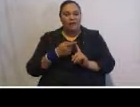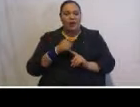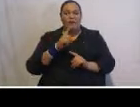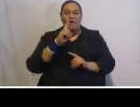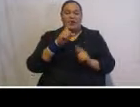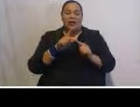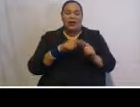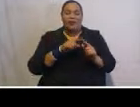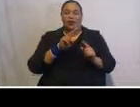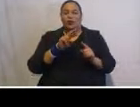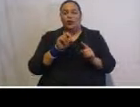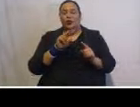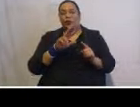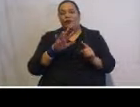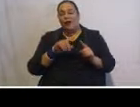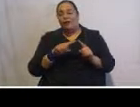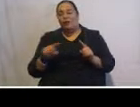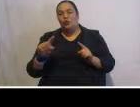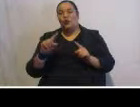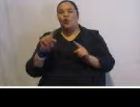April 2025, followed by